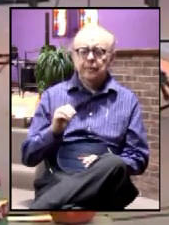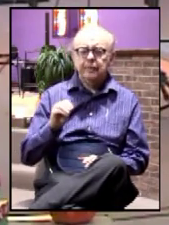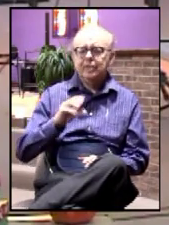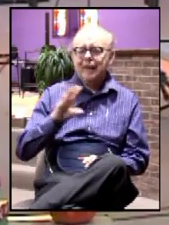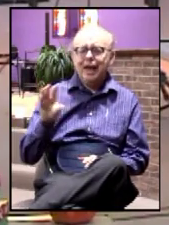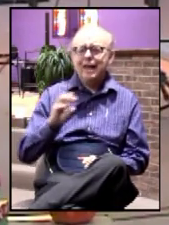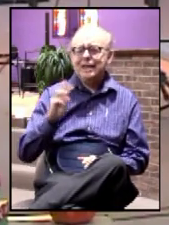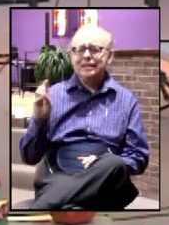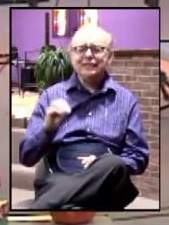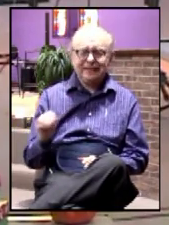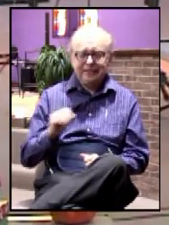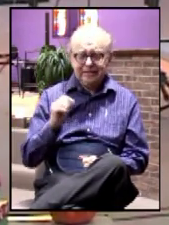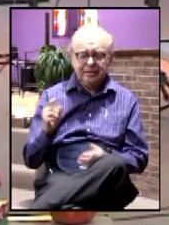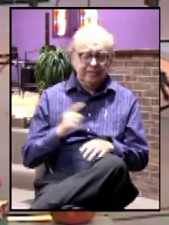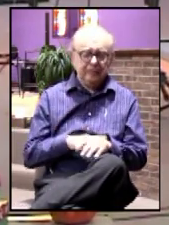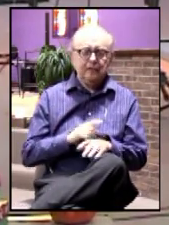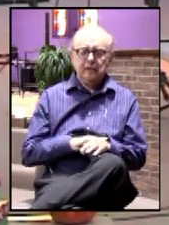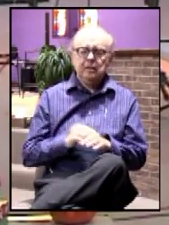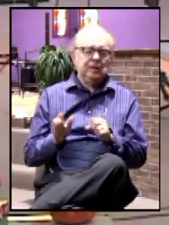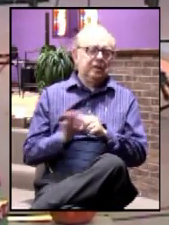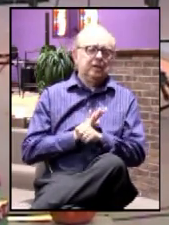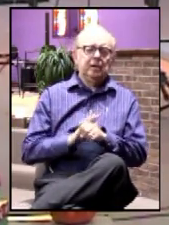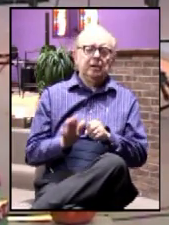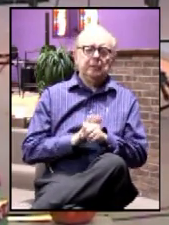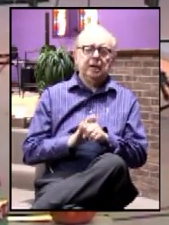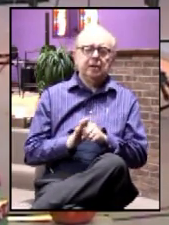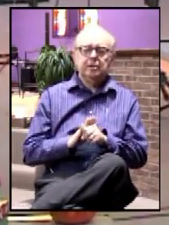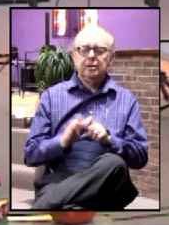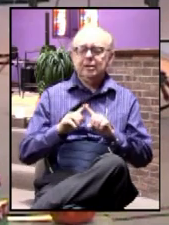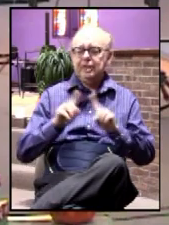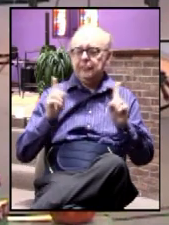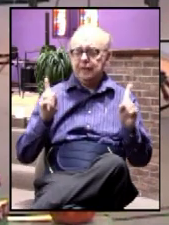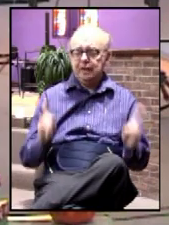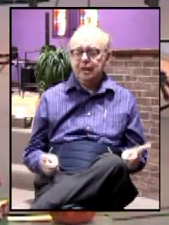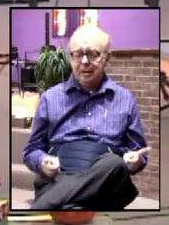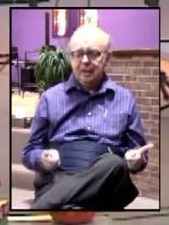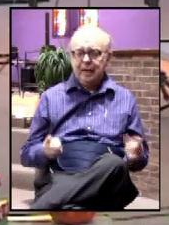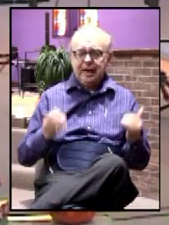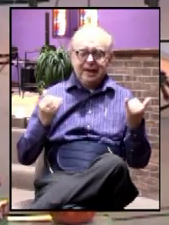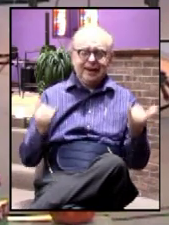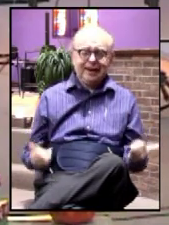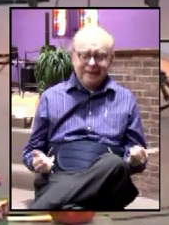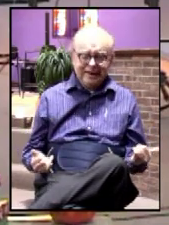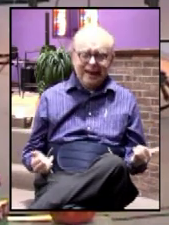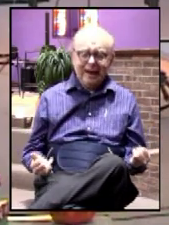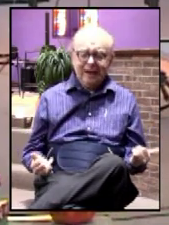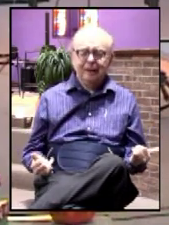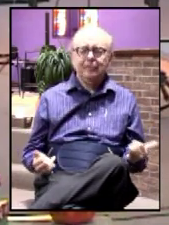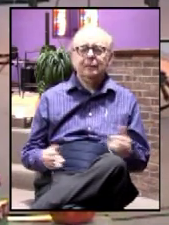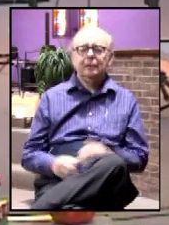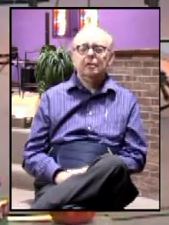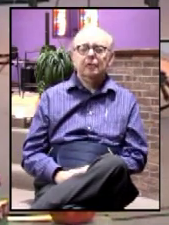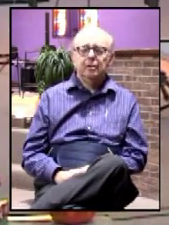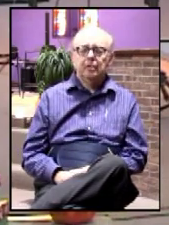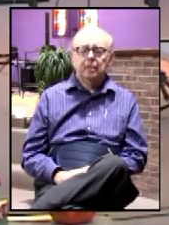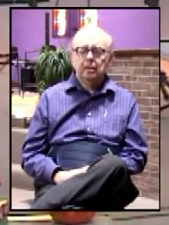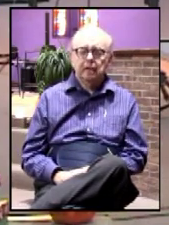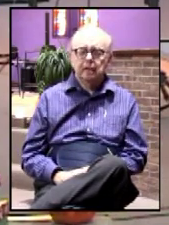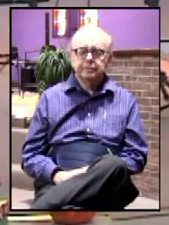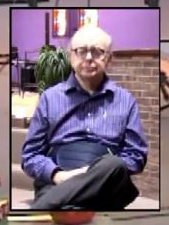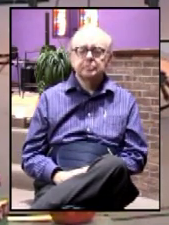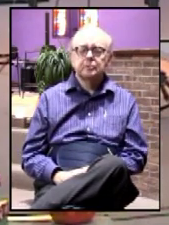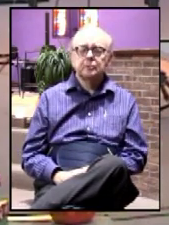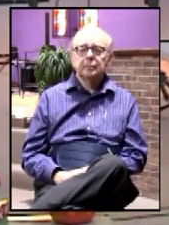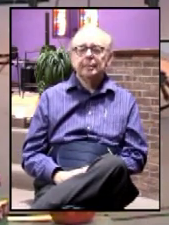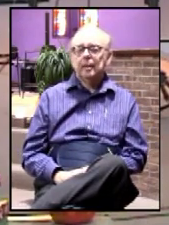and the 60s. Totally different than the Spider-Man or Superman and Spider-Man and